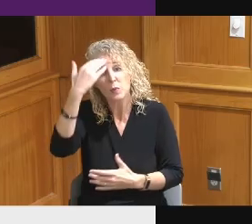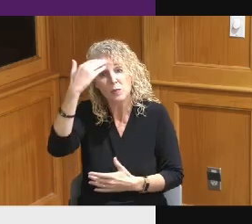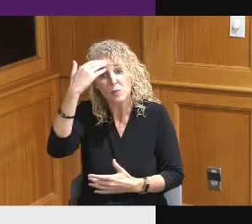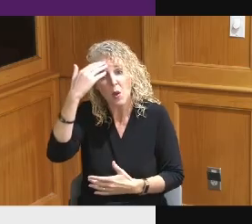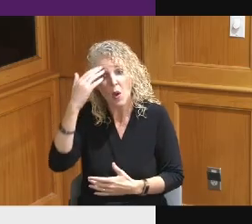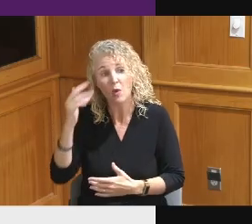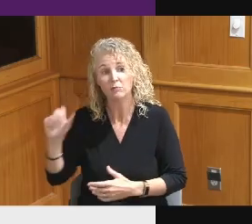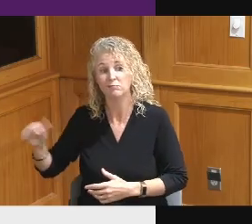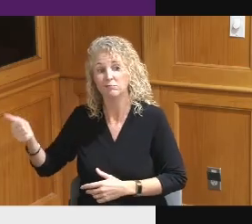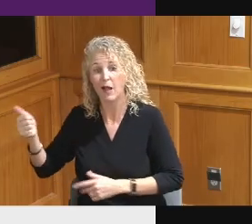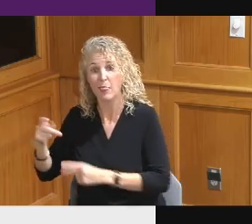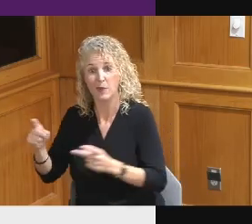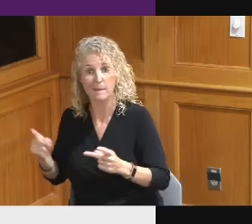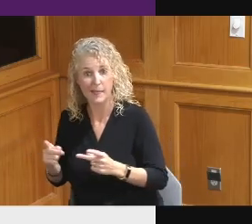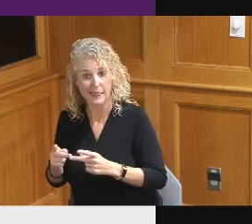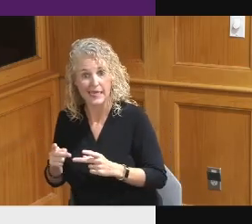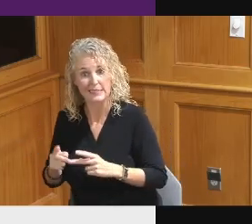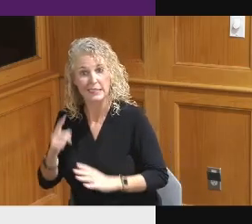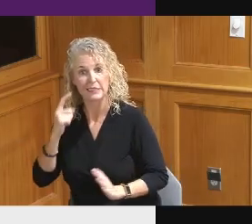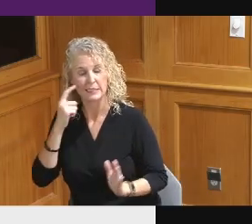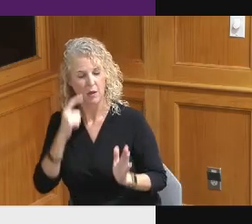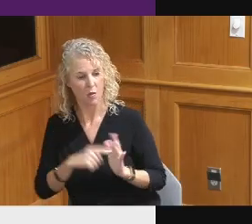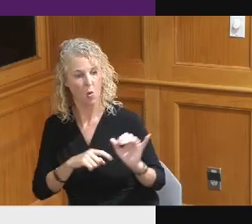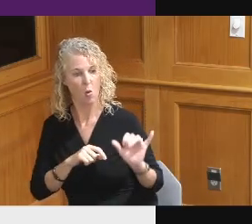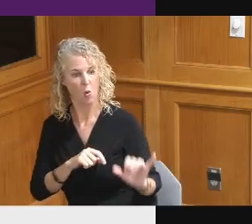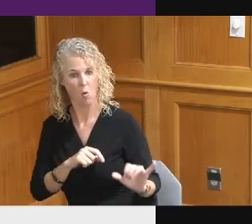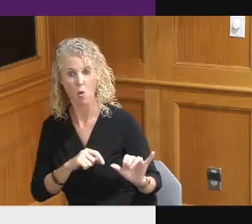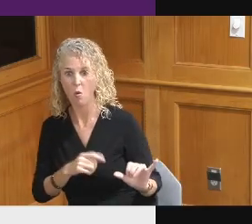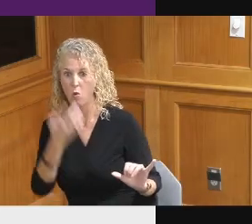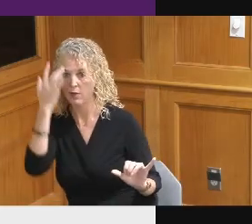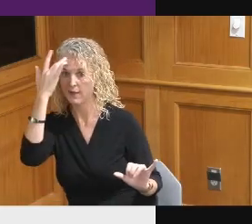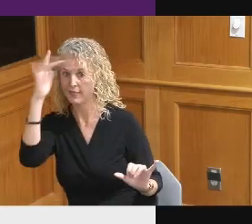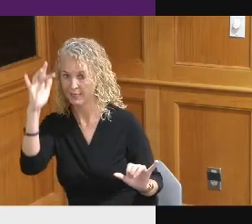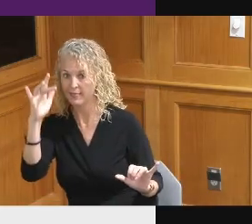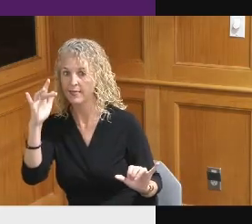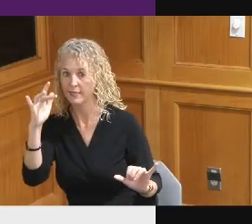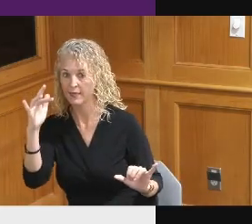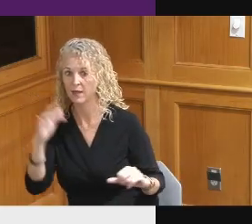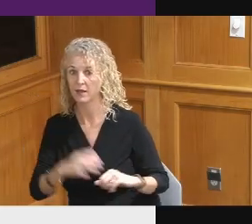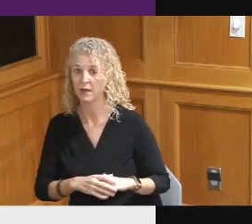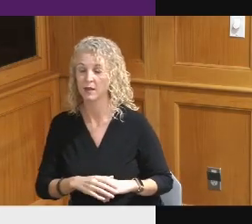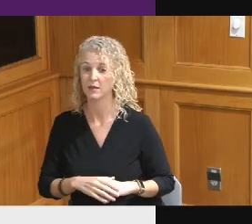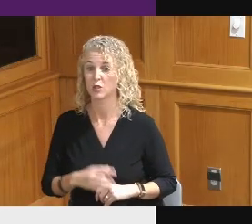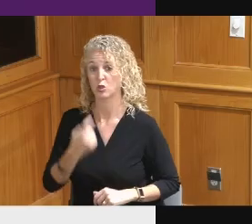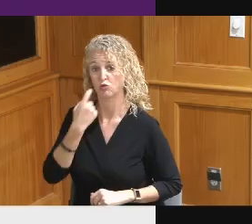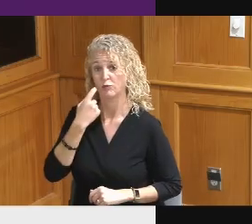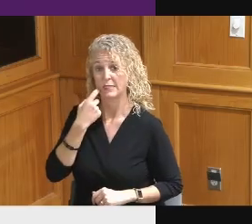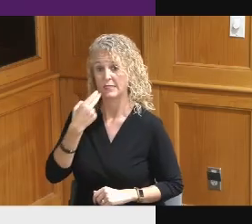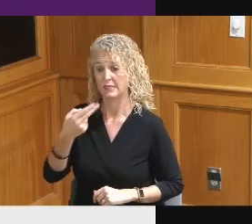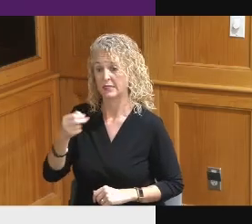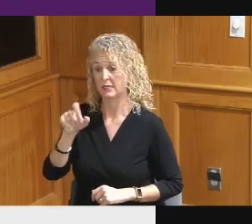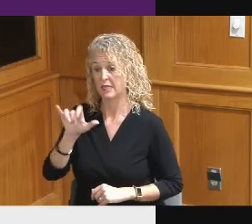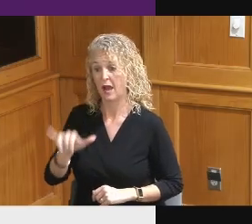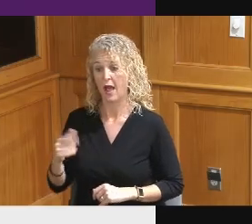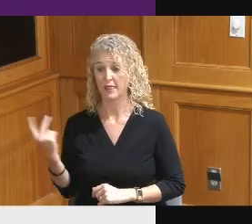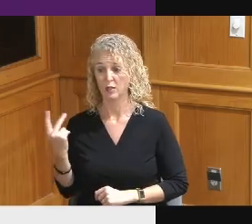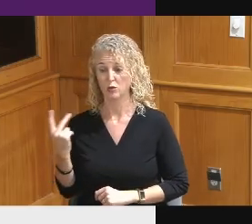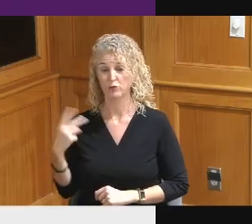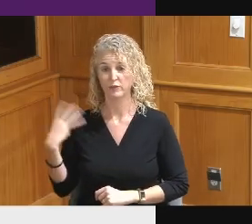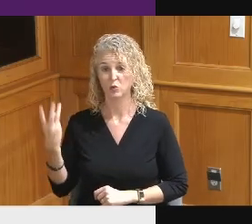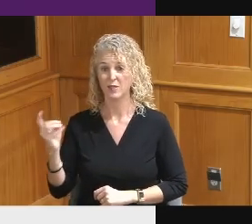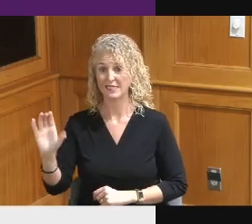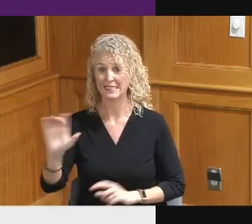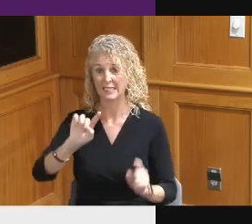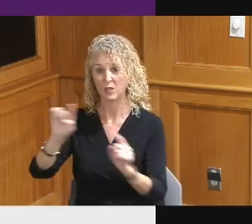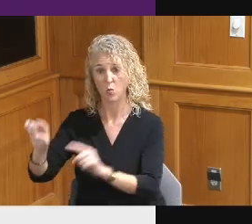is being noticed around the country as a really innovative model. So actually, Holly Crispin and I were in DC a couple weeks ago